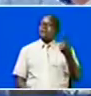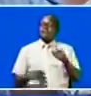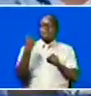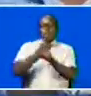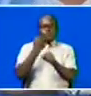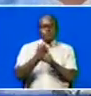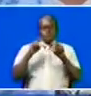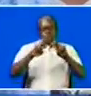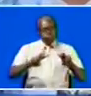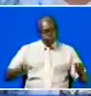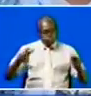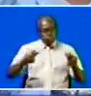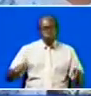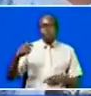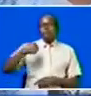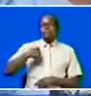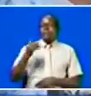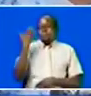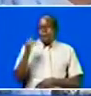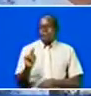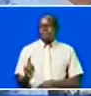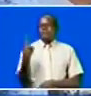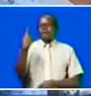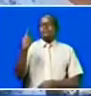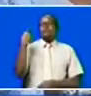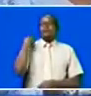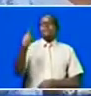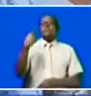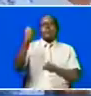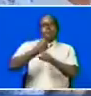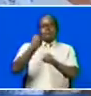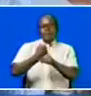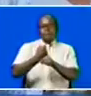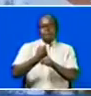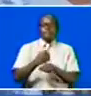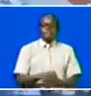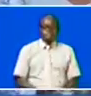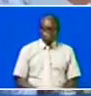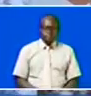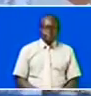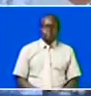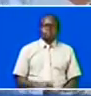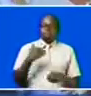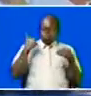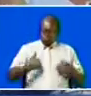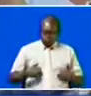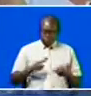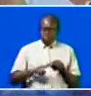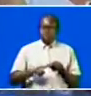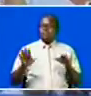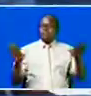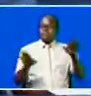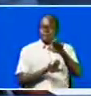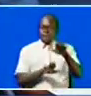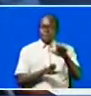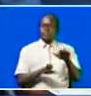kufanyiwa lifestyle audit ni mimi kwa sababu mimi ndio mfanyikazi number 1. Si ndio hiyo? Yes. Mimi alafu tuende kwa